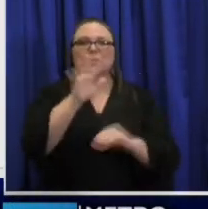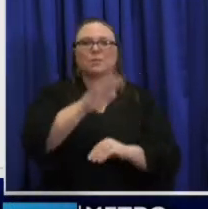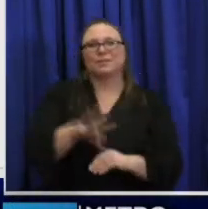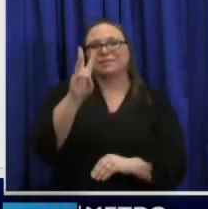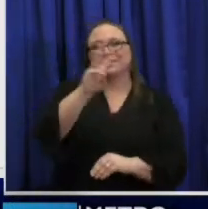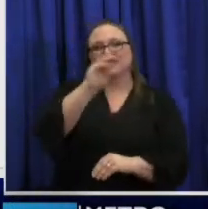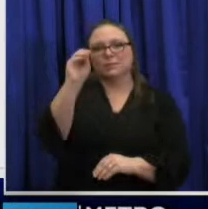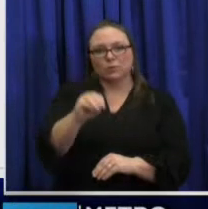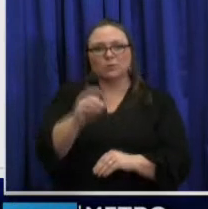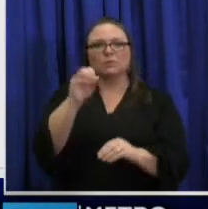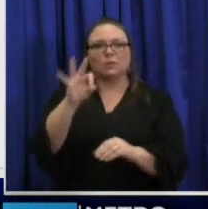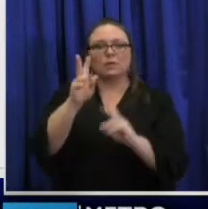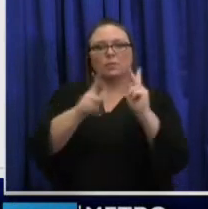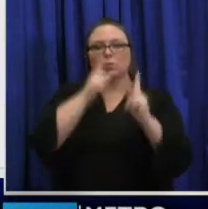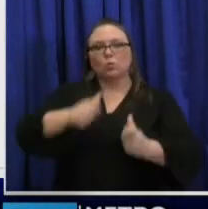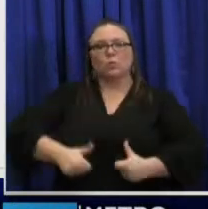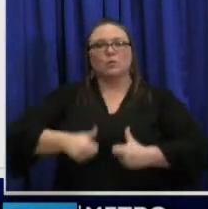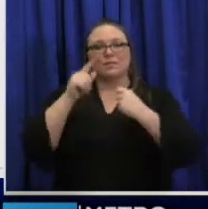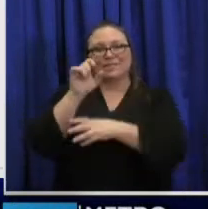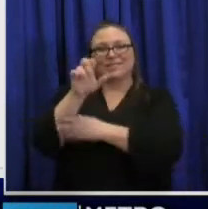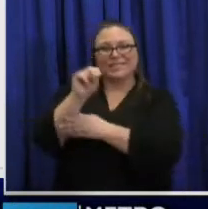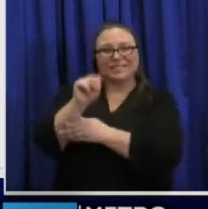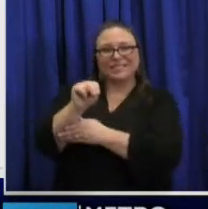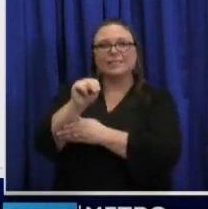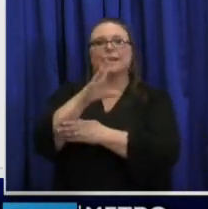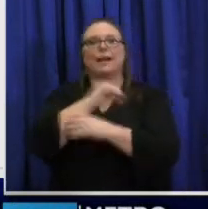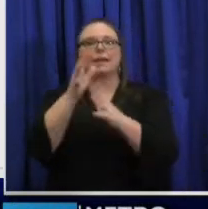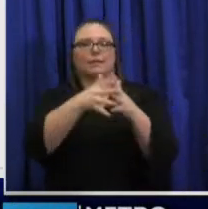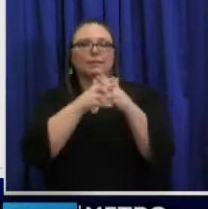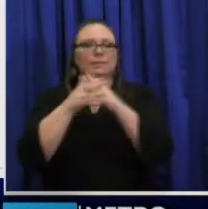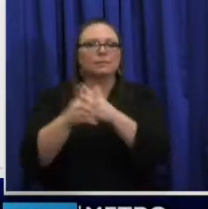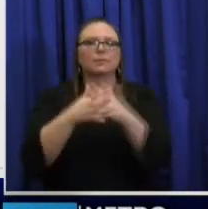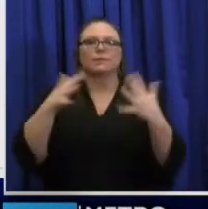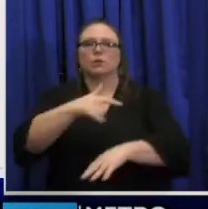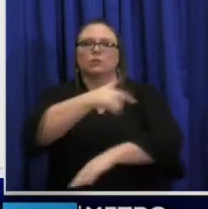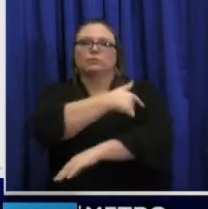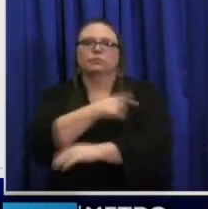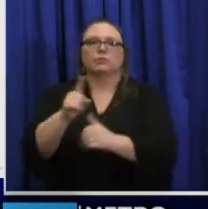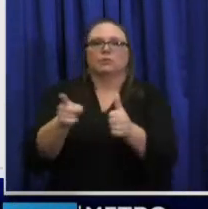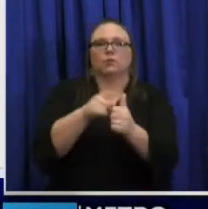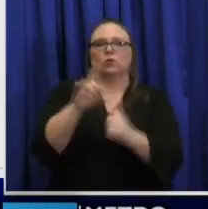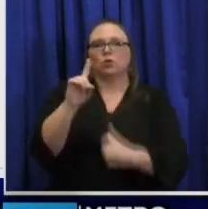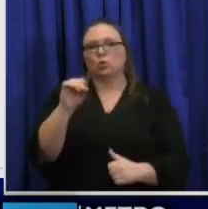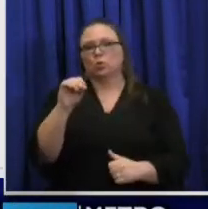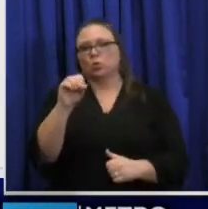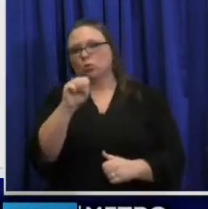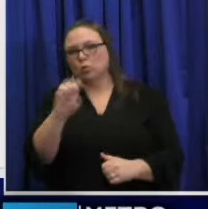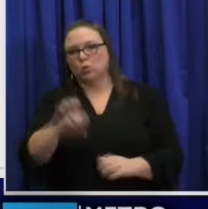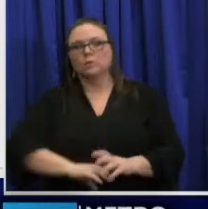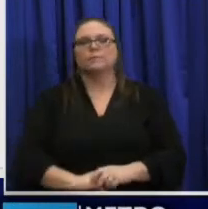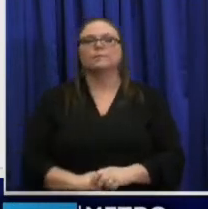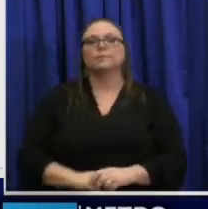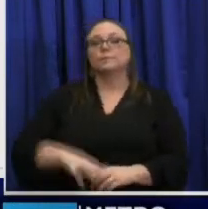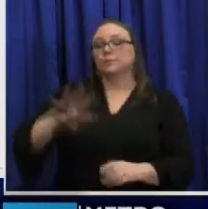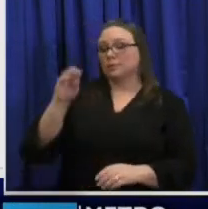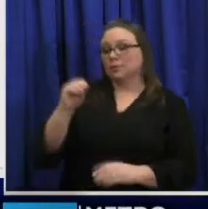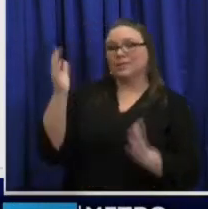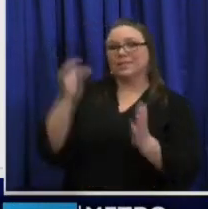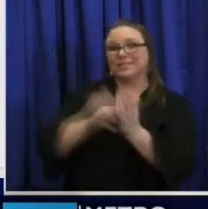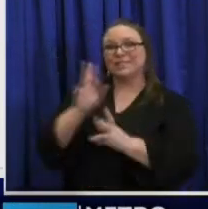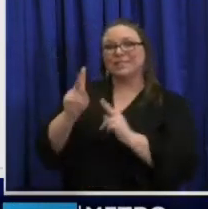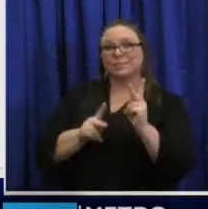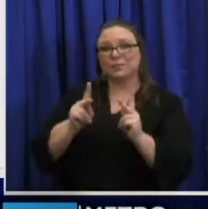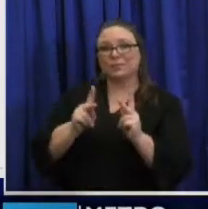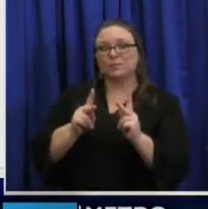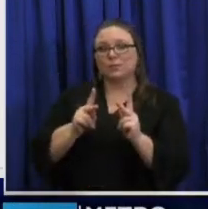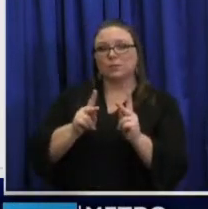6% of Tennesseans and Americans have received at least one dose. Of the 40,000 residents,